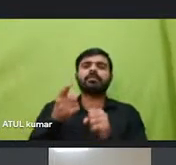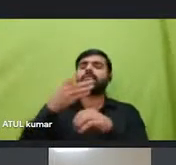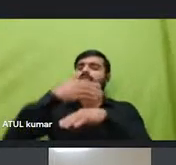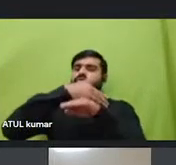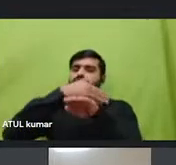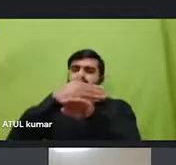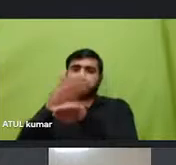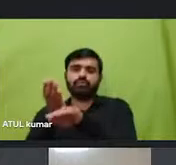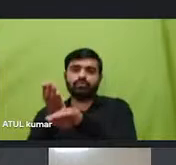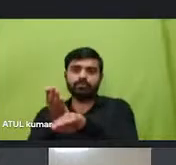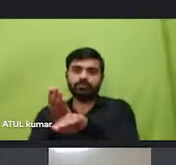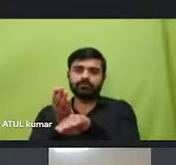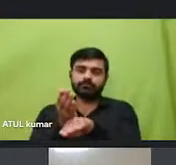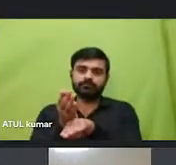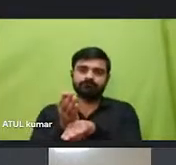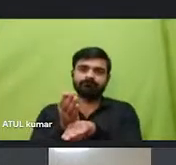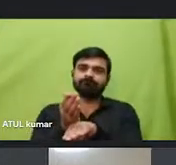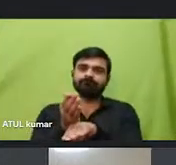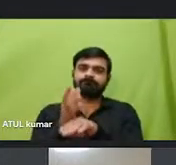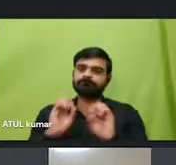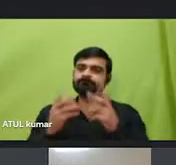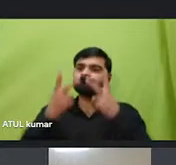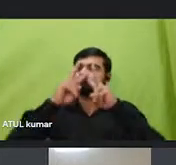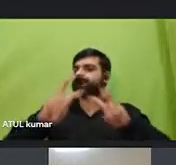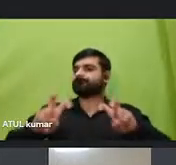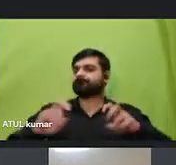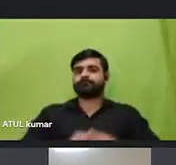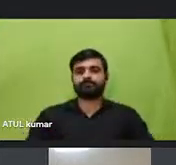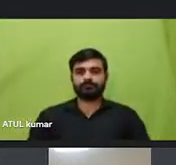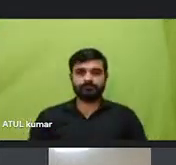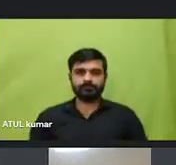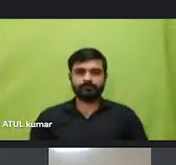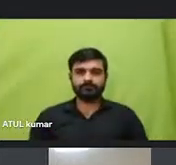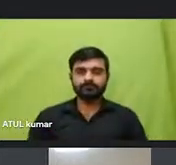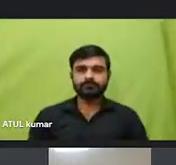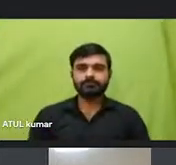little, relatively little research.